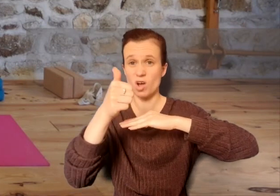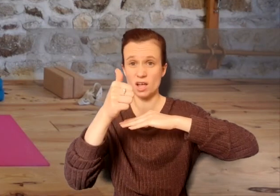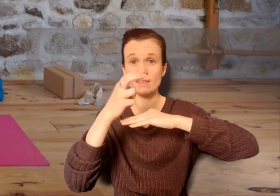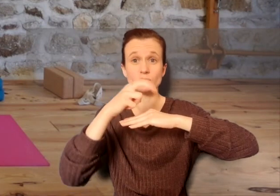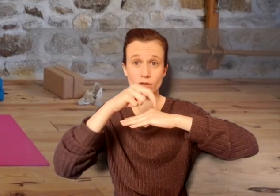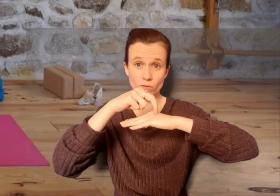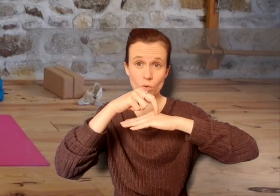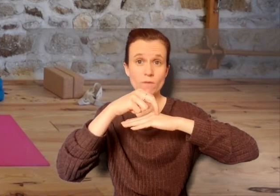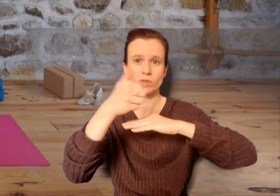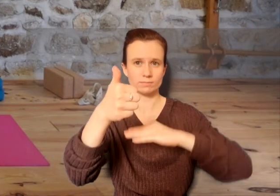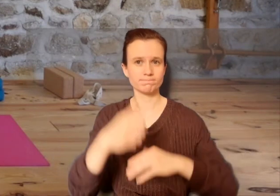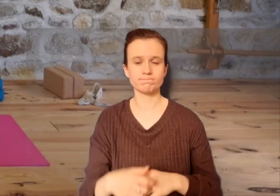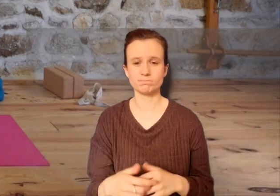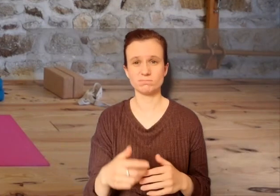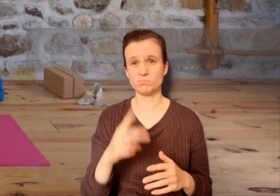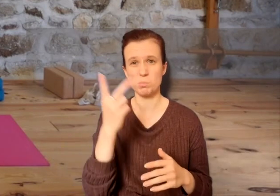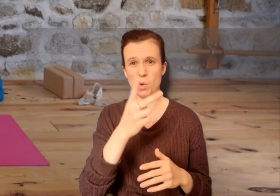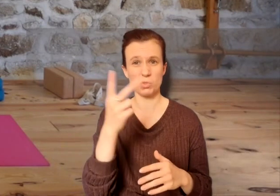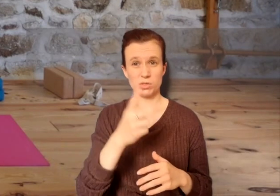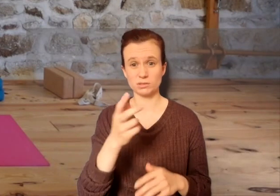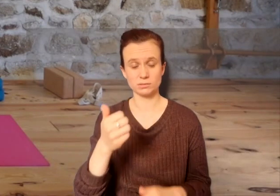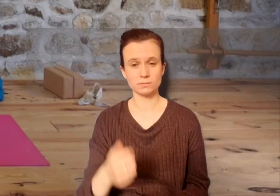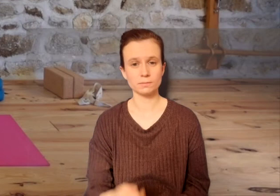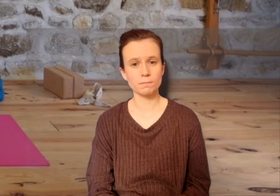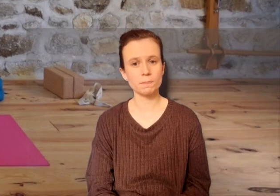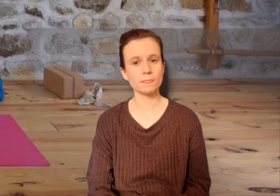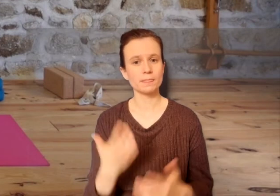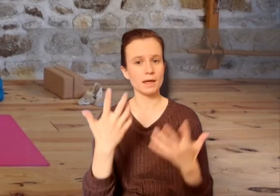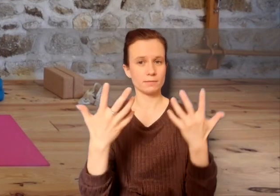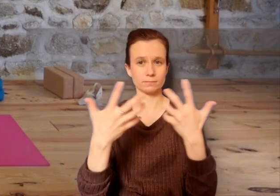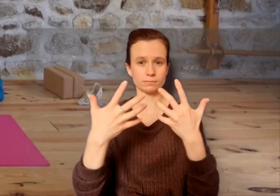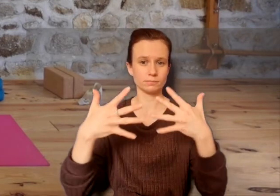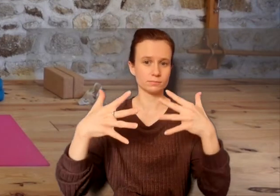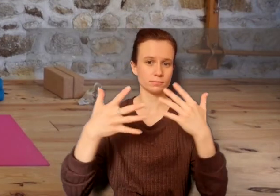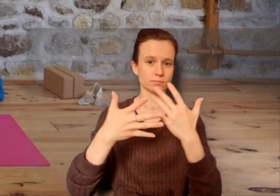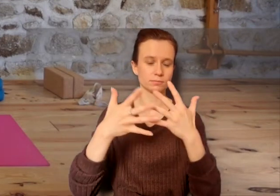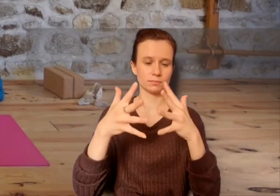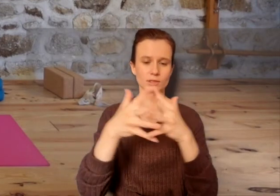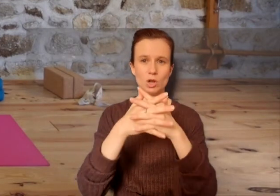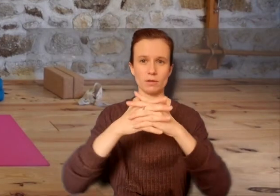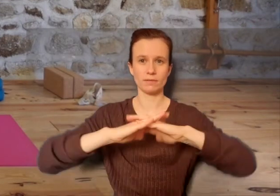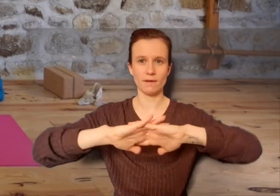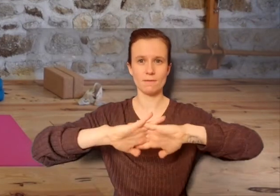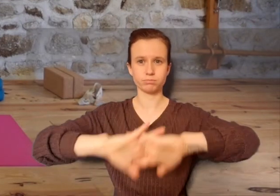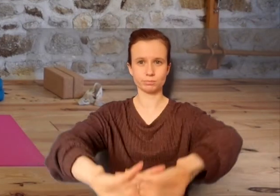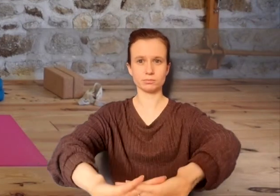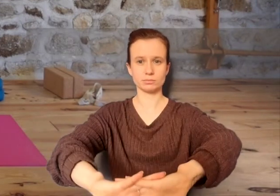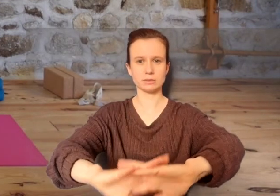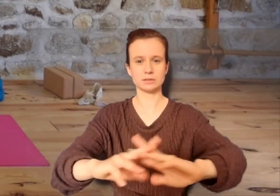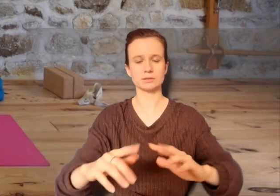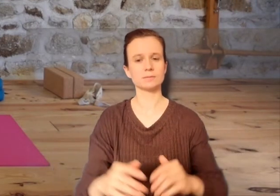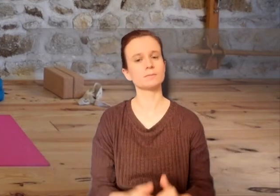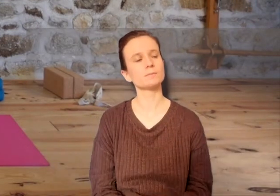they're just hanging there, it's fine. Yeah? From there, you're going to interlock those fingers. You're going to press